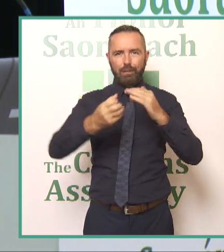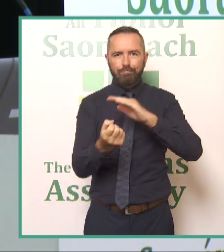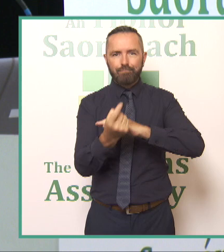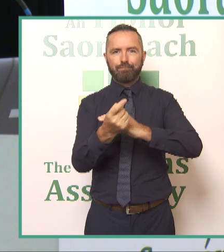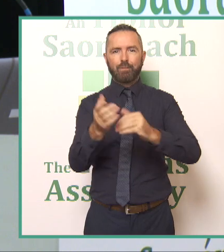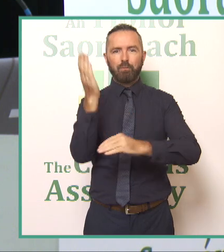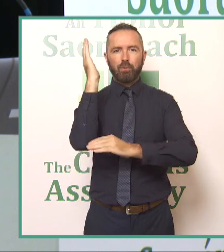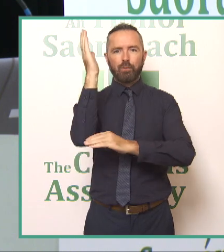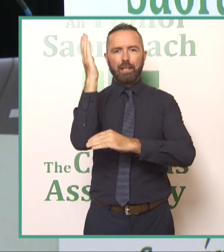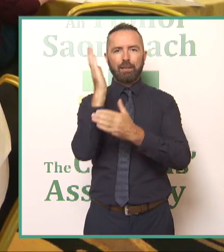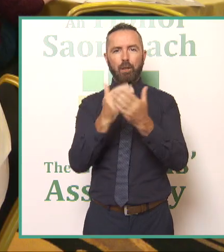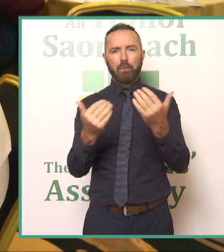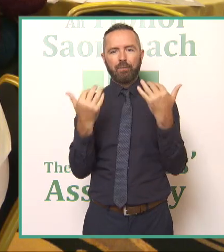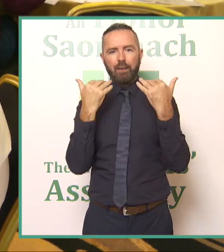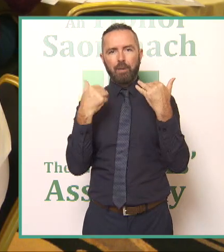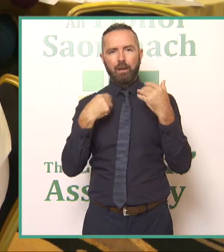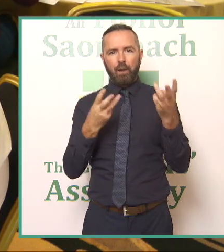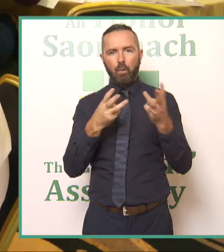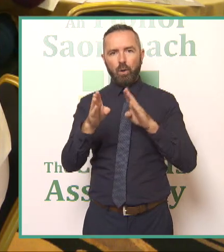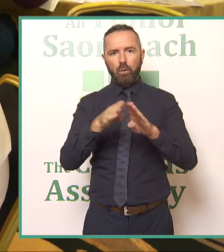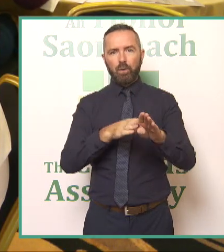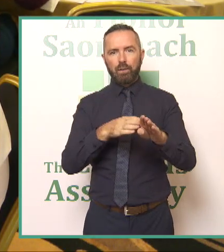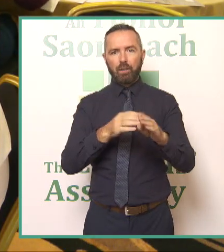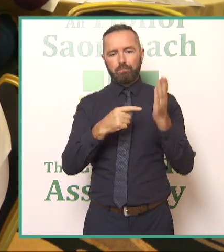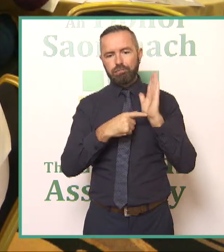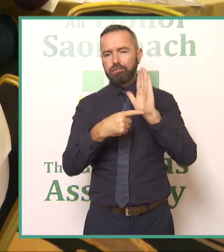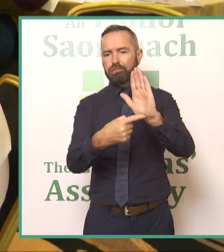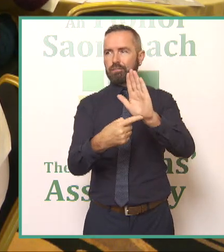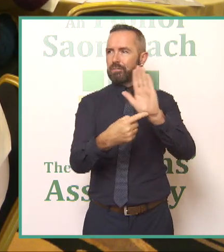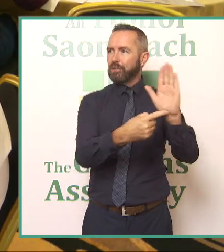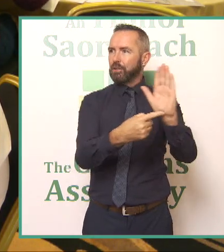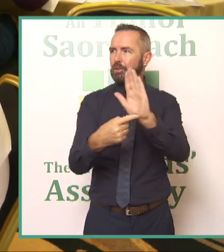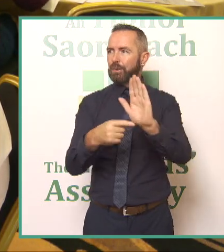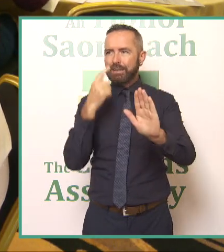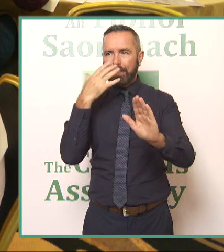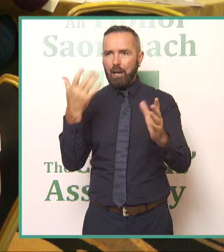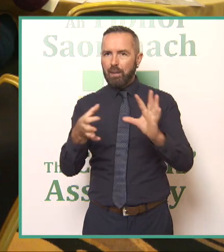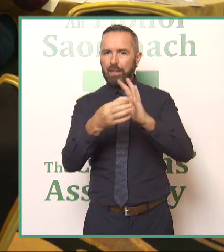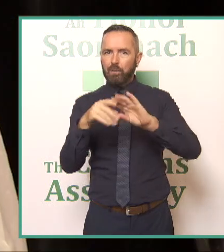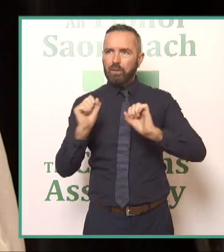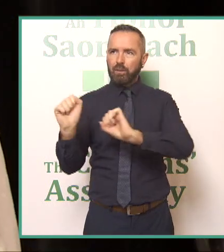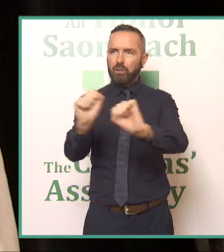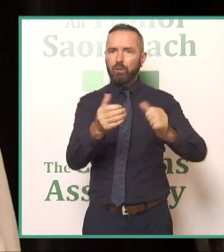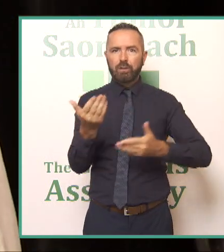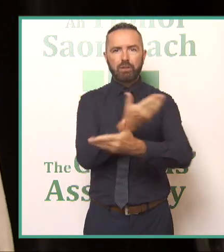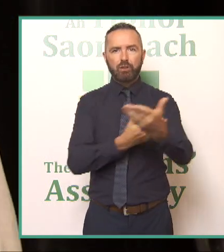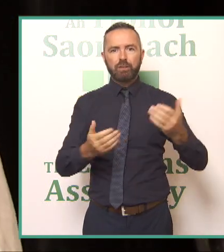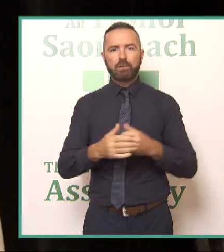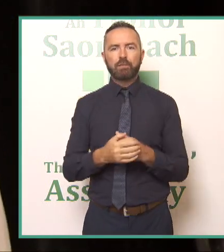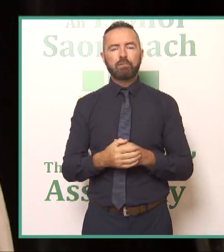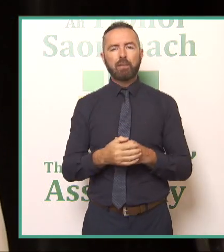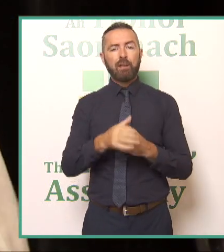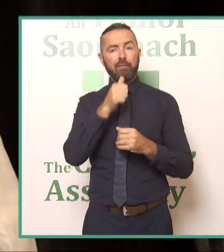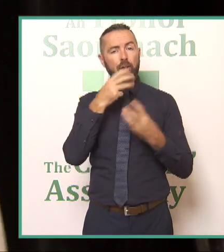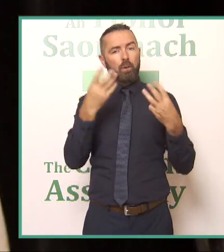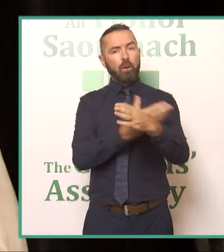present some of the material that I work on to you and see how it might feed into your discussions. So I wanted to start